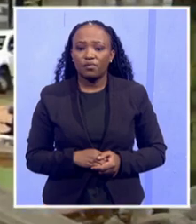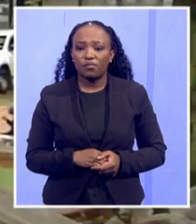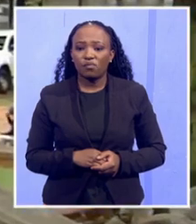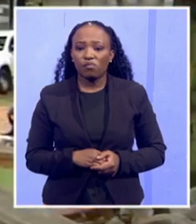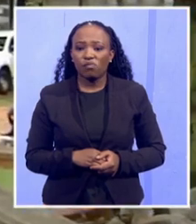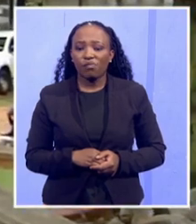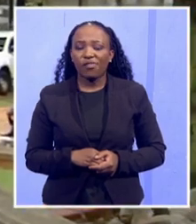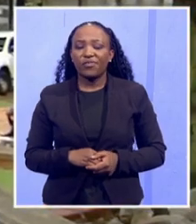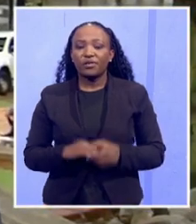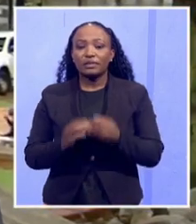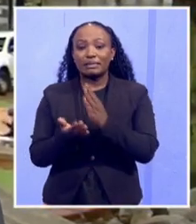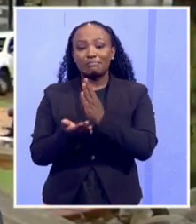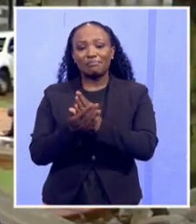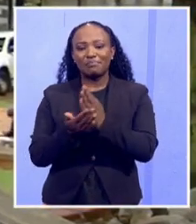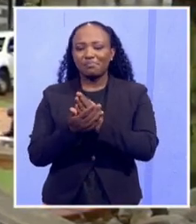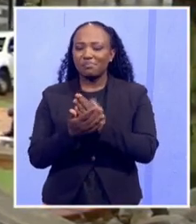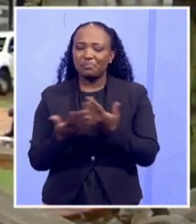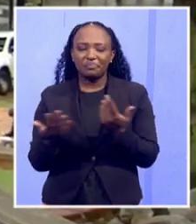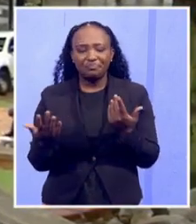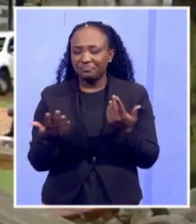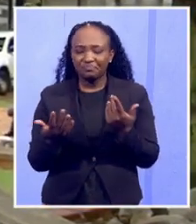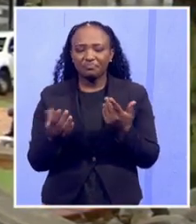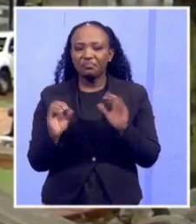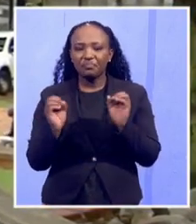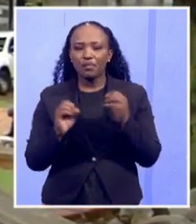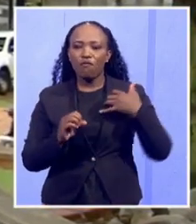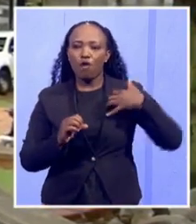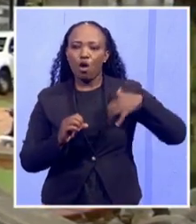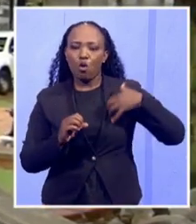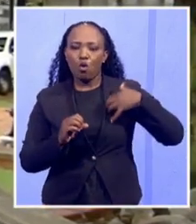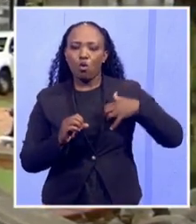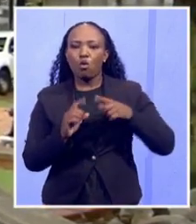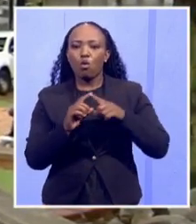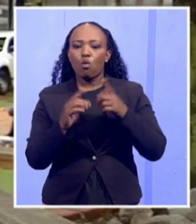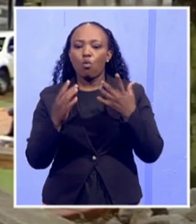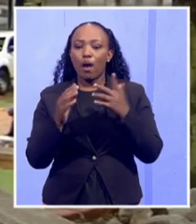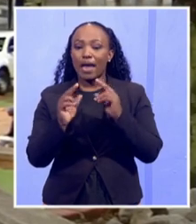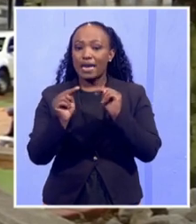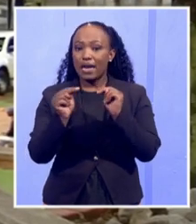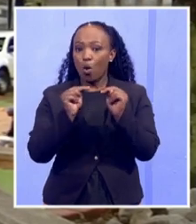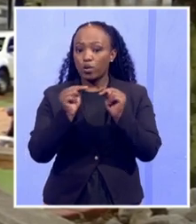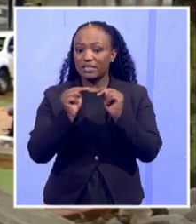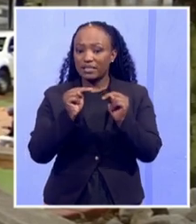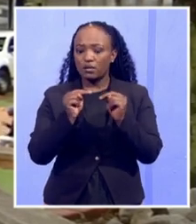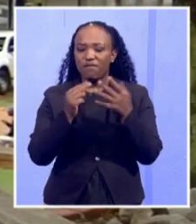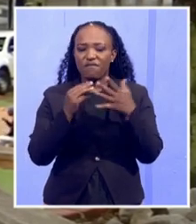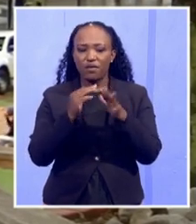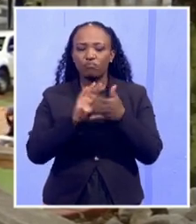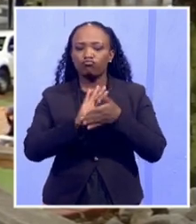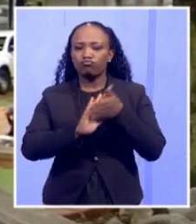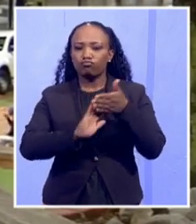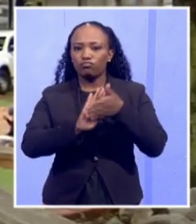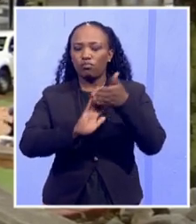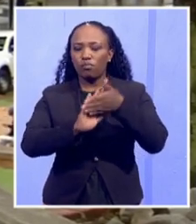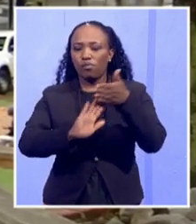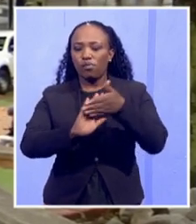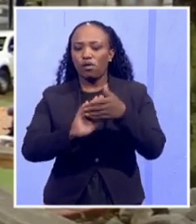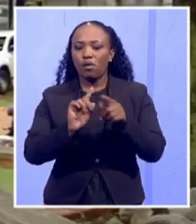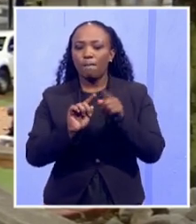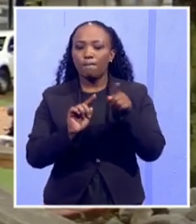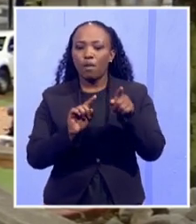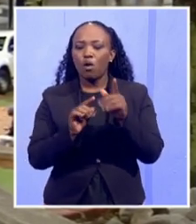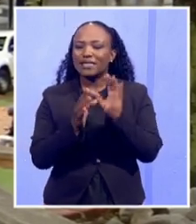There is no level of certainty coming out of Ekurhuleni. What we do know is that intense negotiations have been going on with regards to this